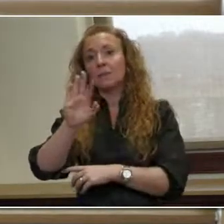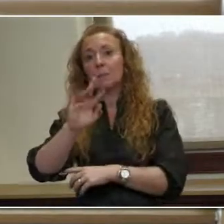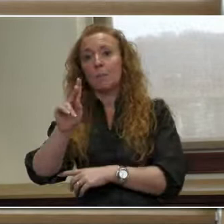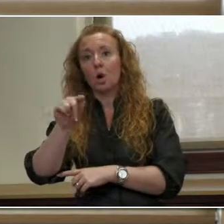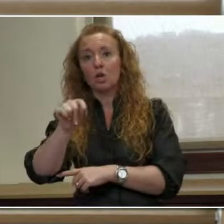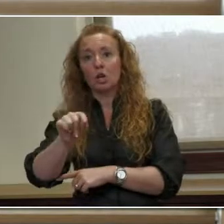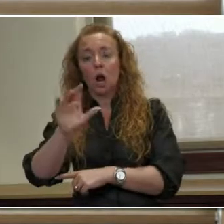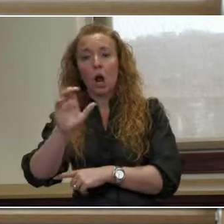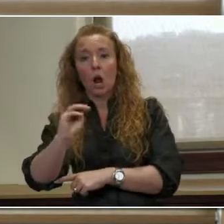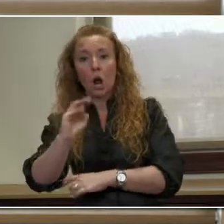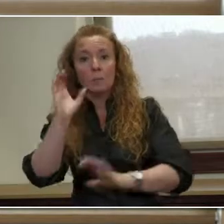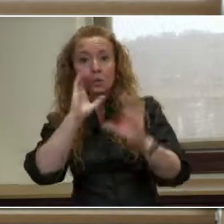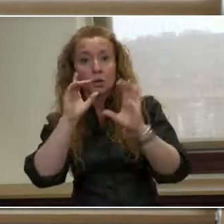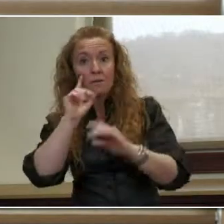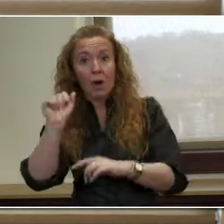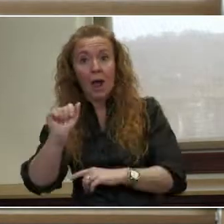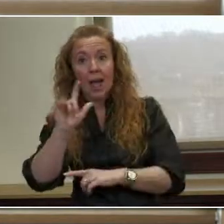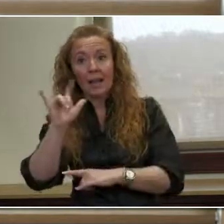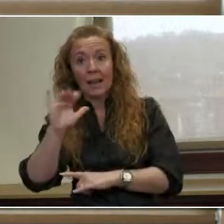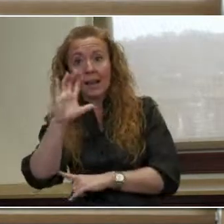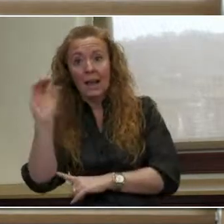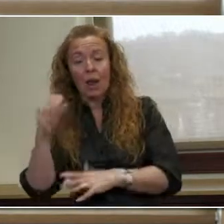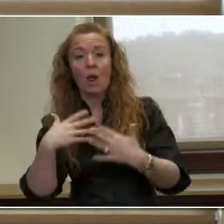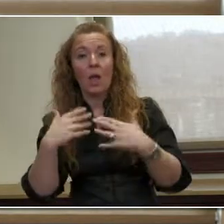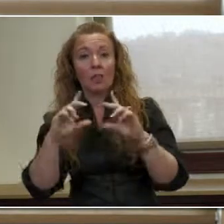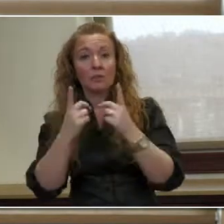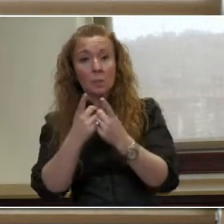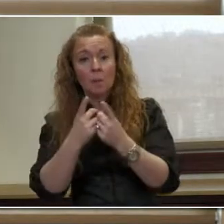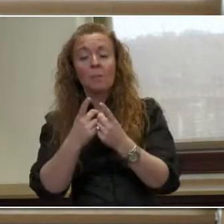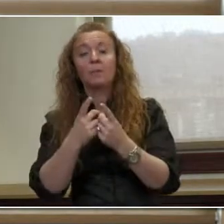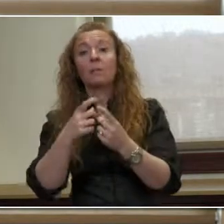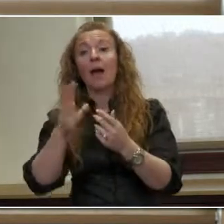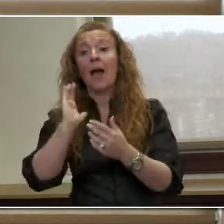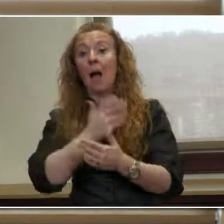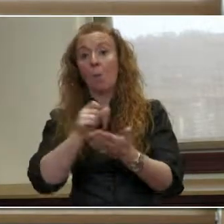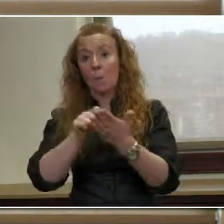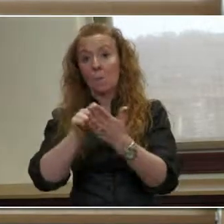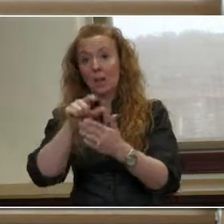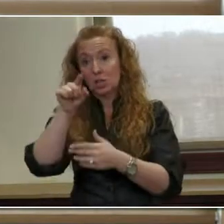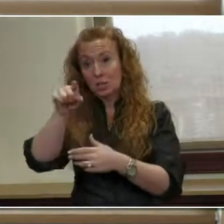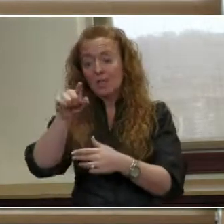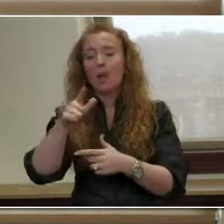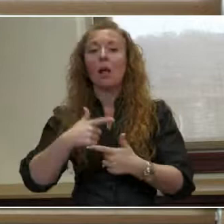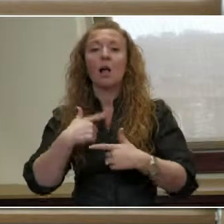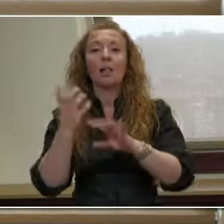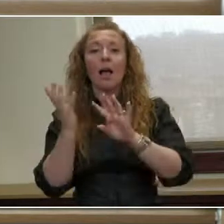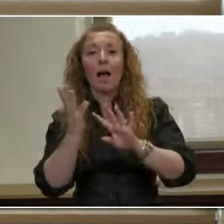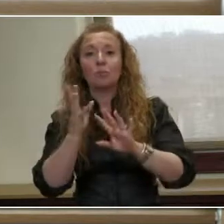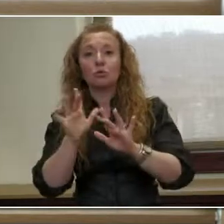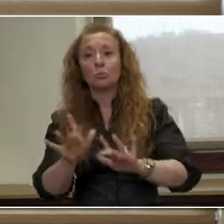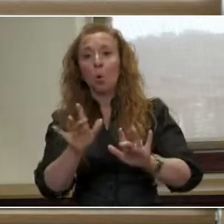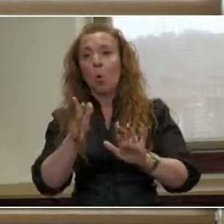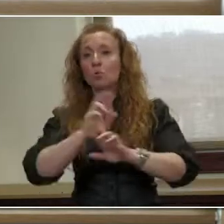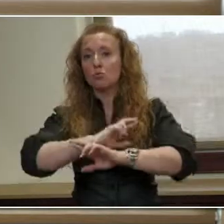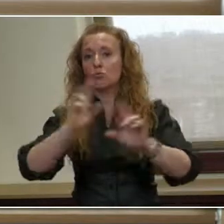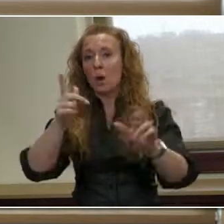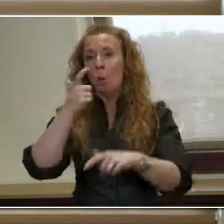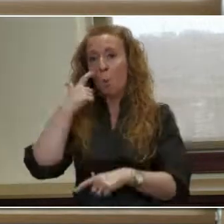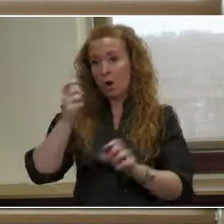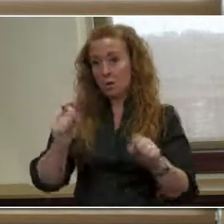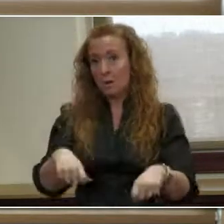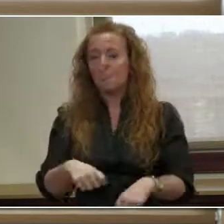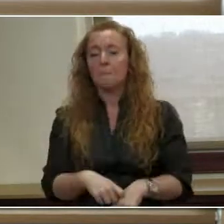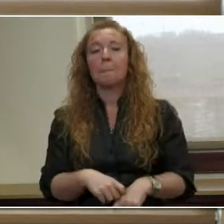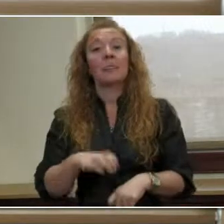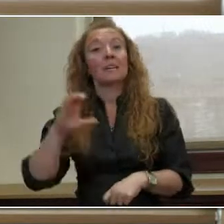internet, search for the Allegheny County Health Department, and find our page and live stream recording. The CDC changes